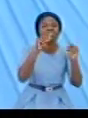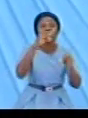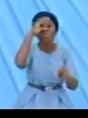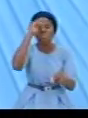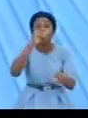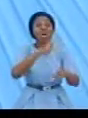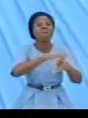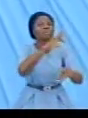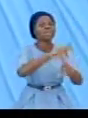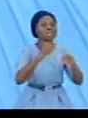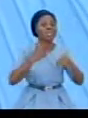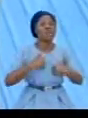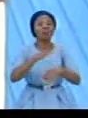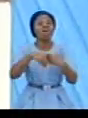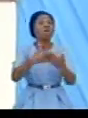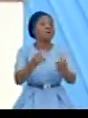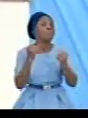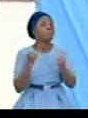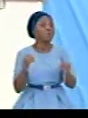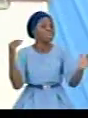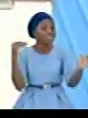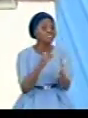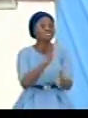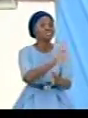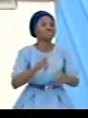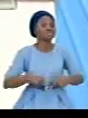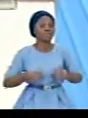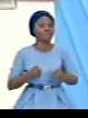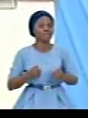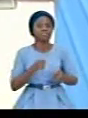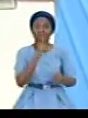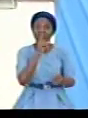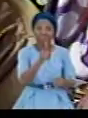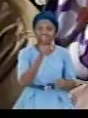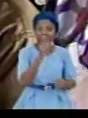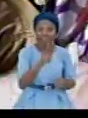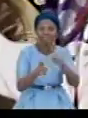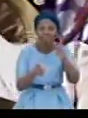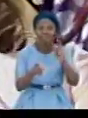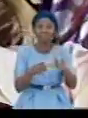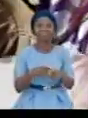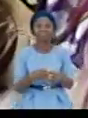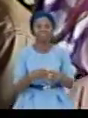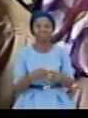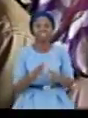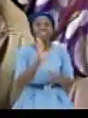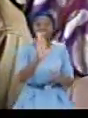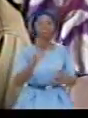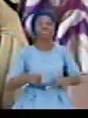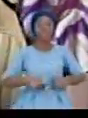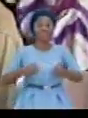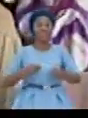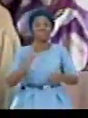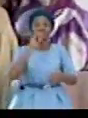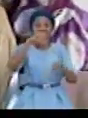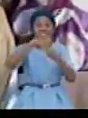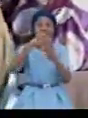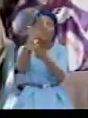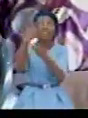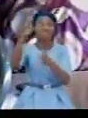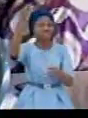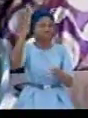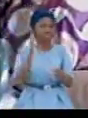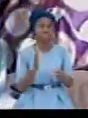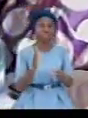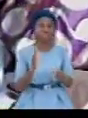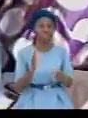power against your life. I'm talking to somebody there today. Your life is in the hand of the Almighty God. In